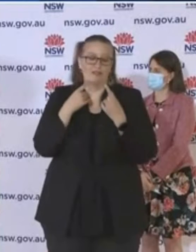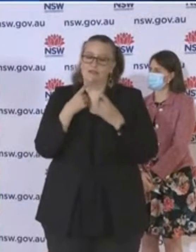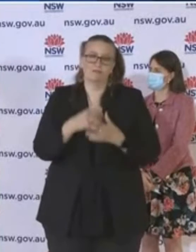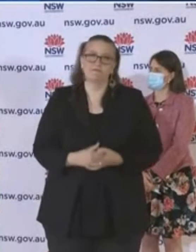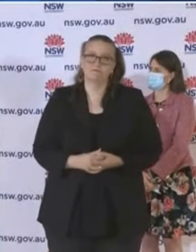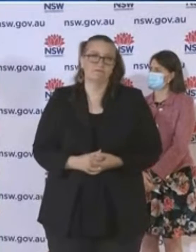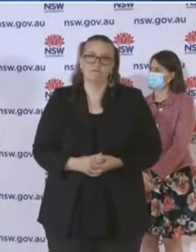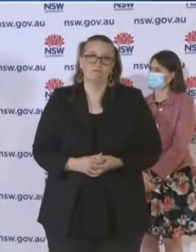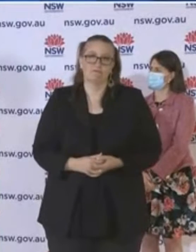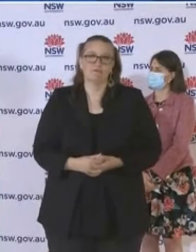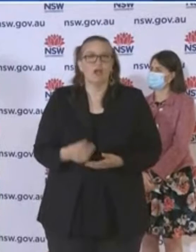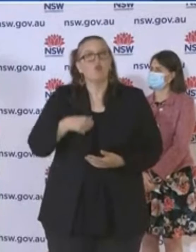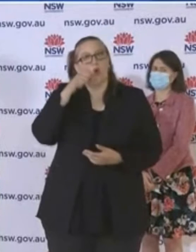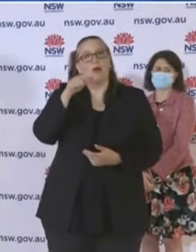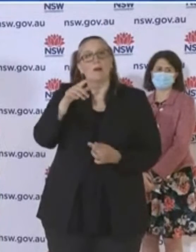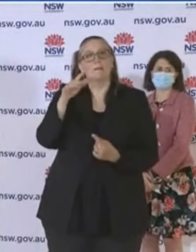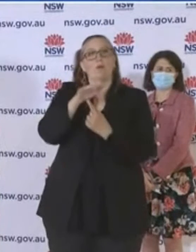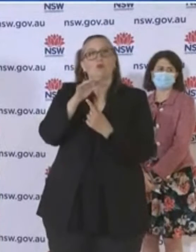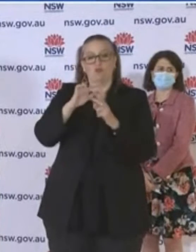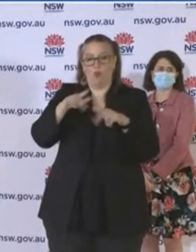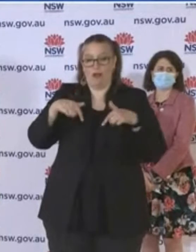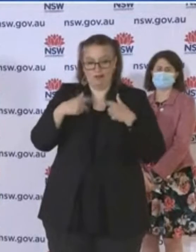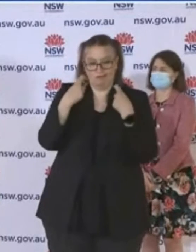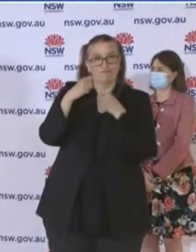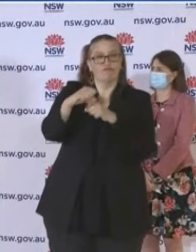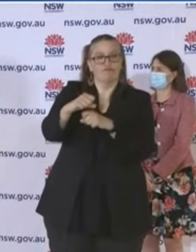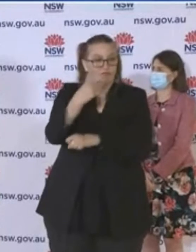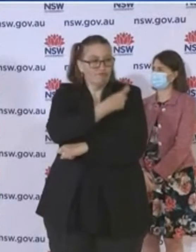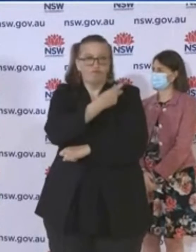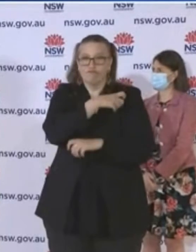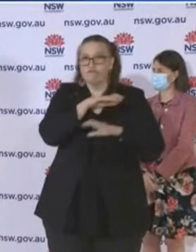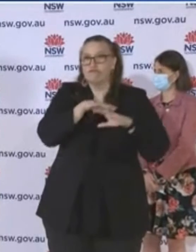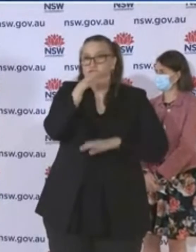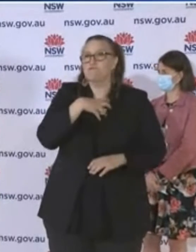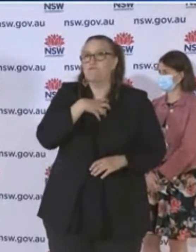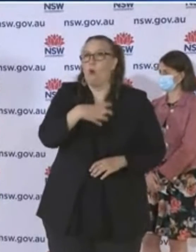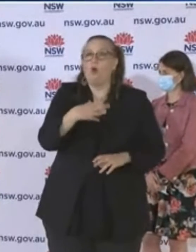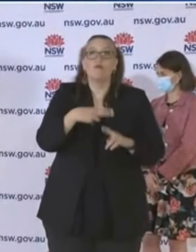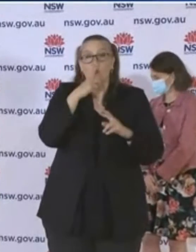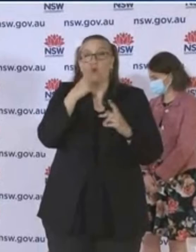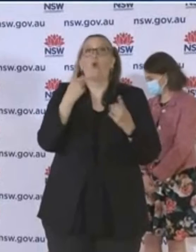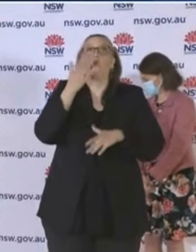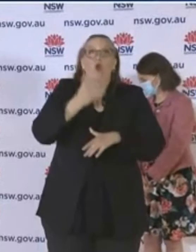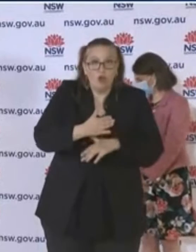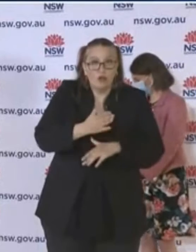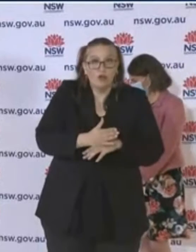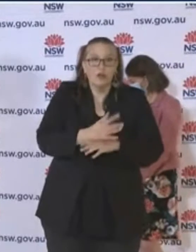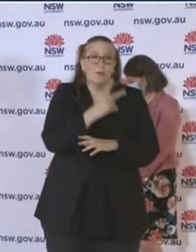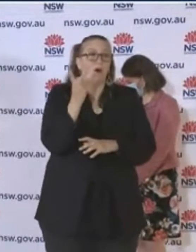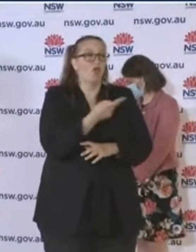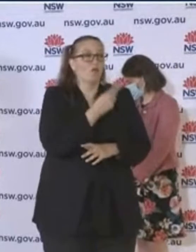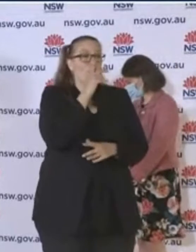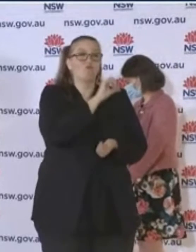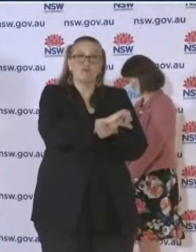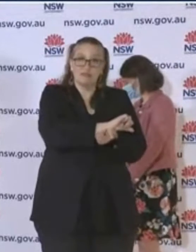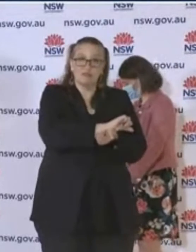but I know it's a very important strategy is to maximise the vaccination of workers in prison, both health workers and